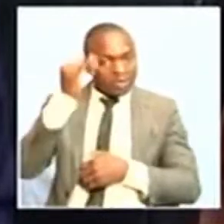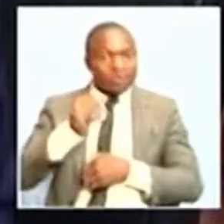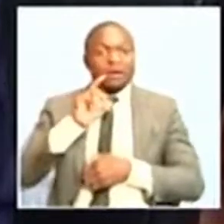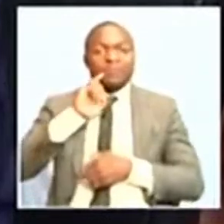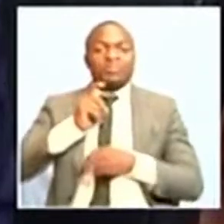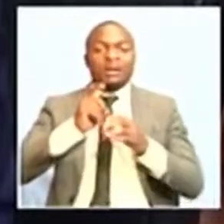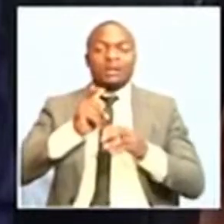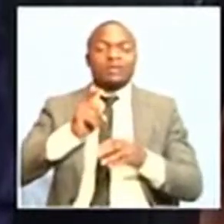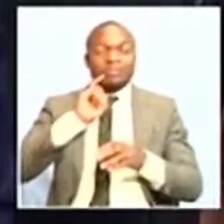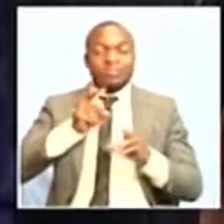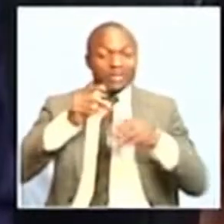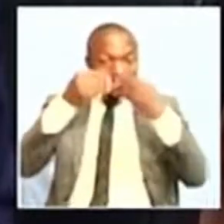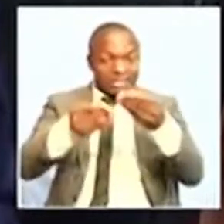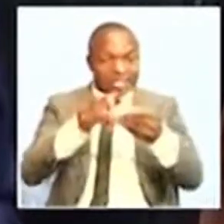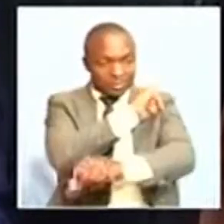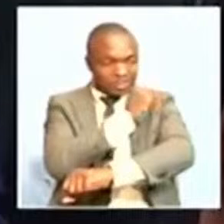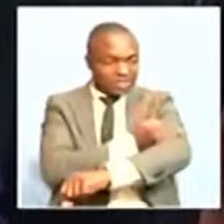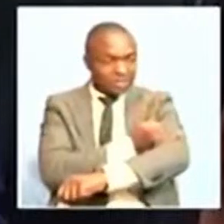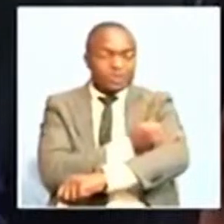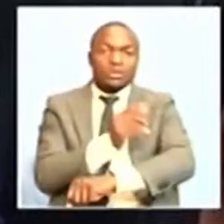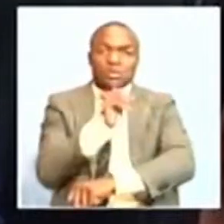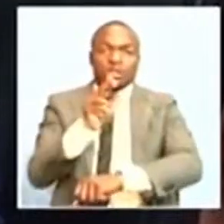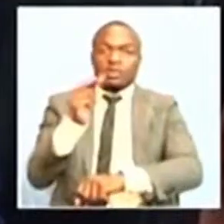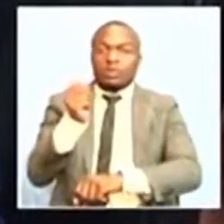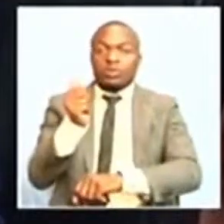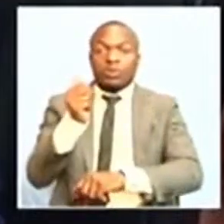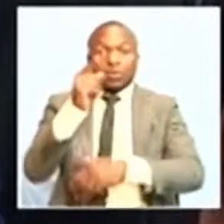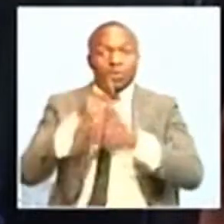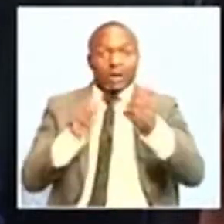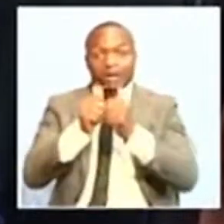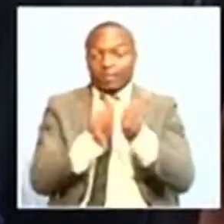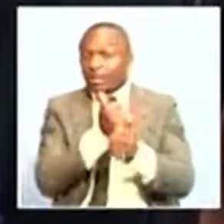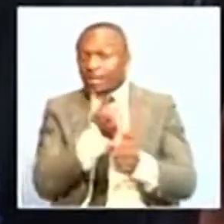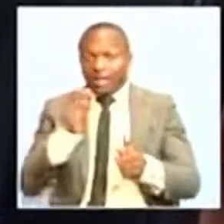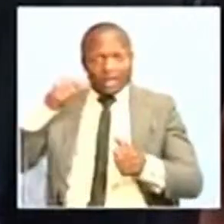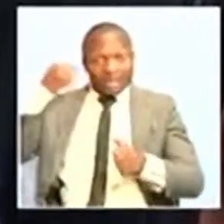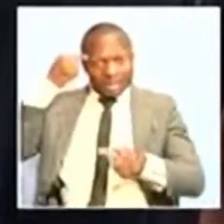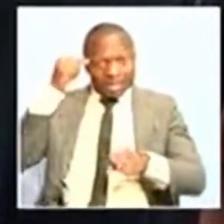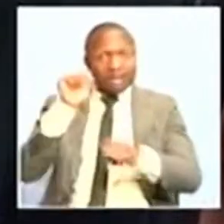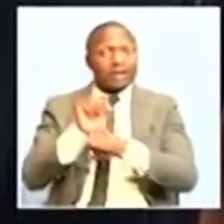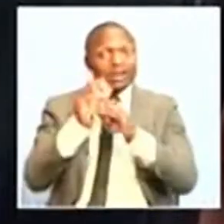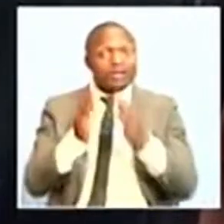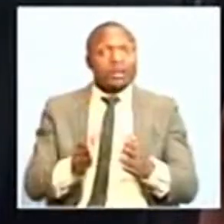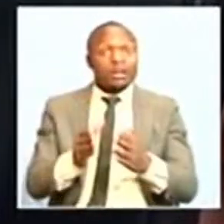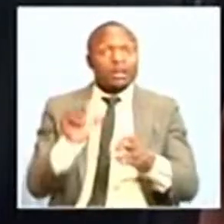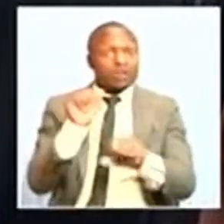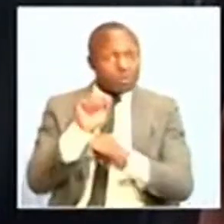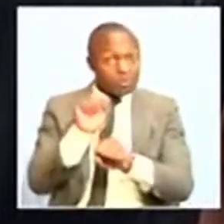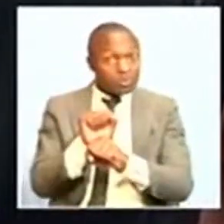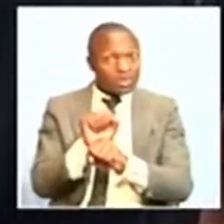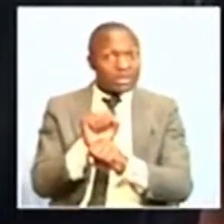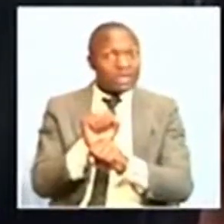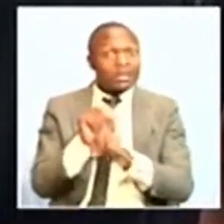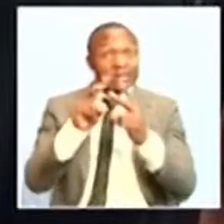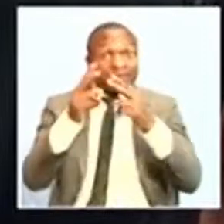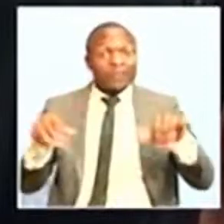give ZRI this immunity. What about the other civil servants who are also working in very critical sectors like the